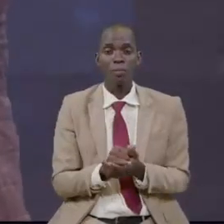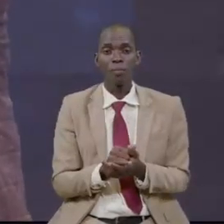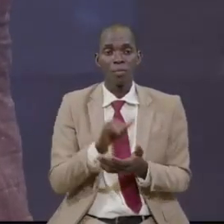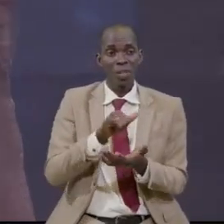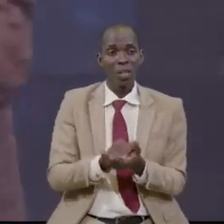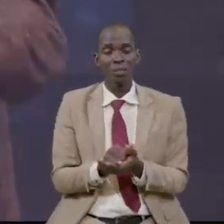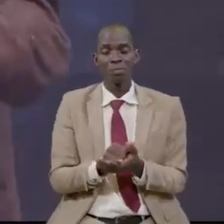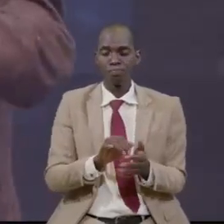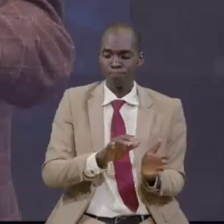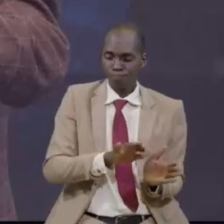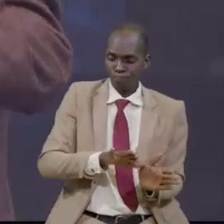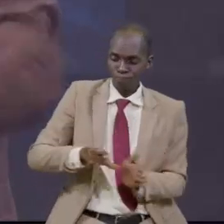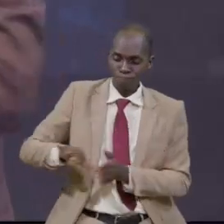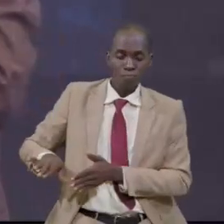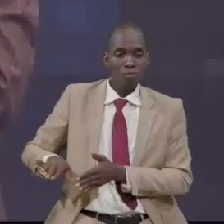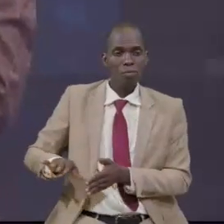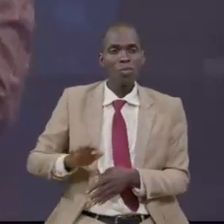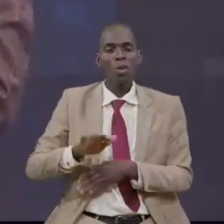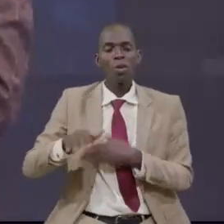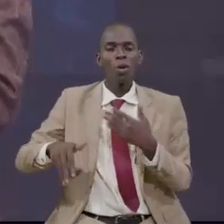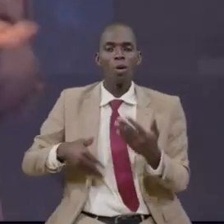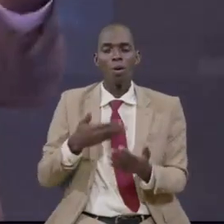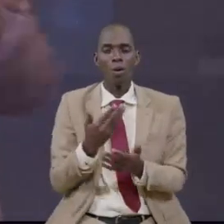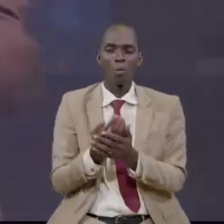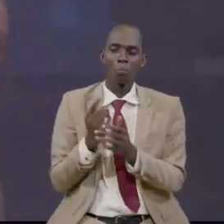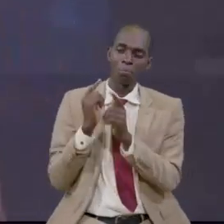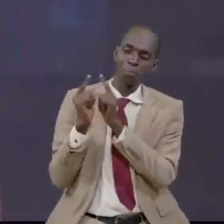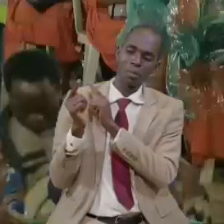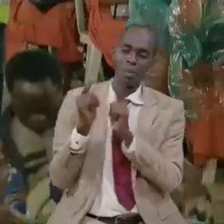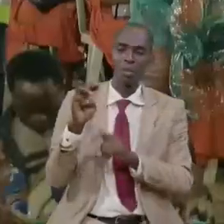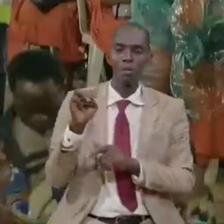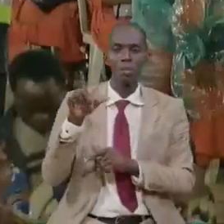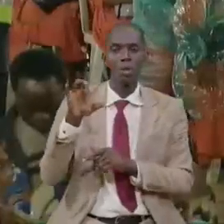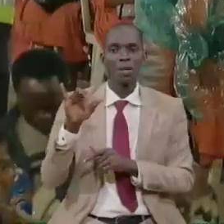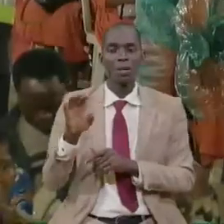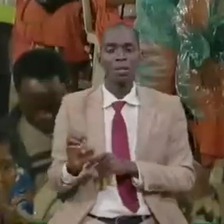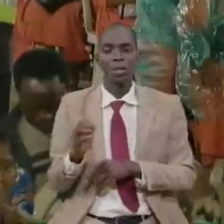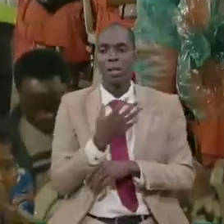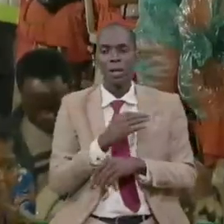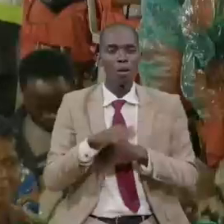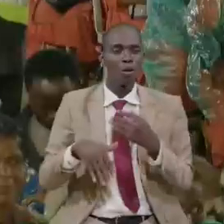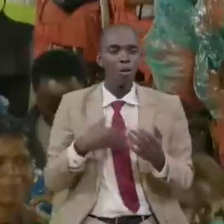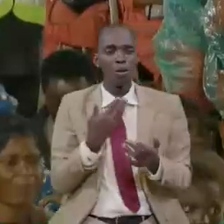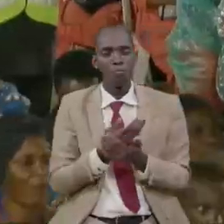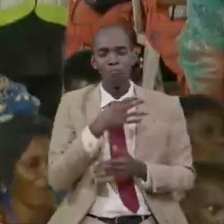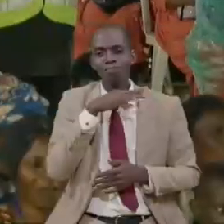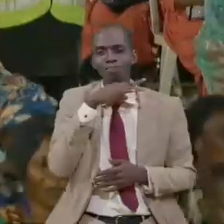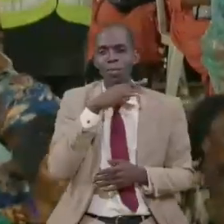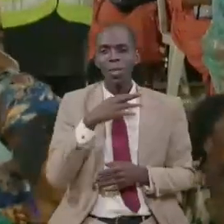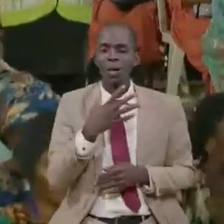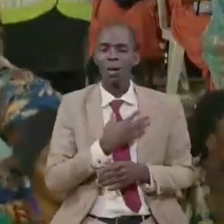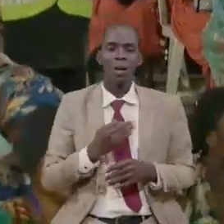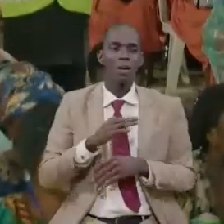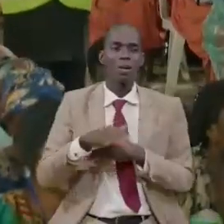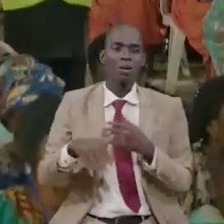aside all malice and all Gile and all